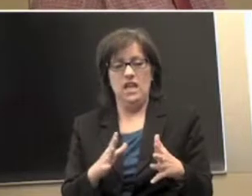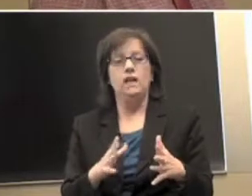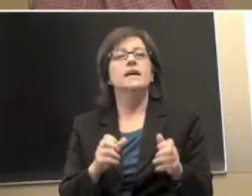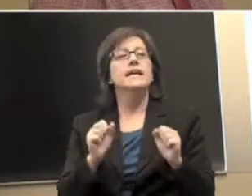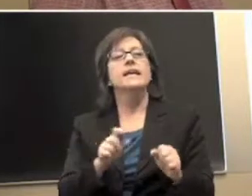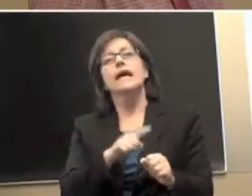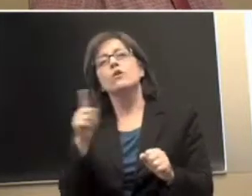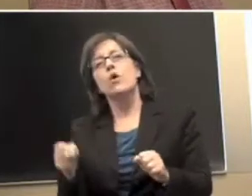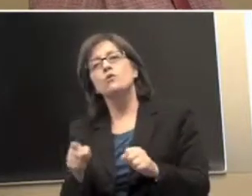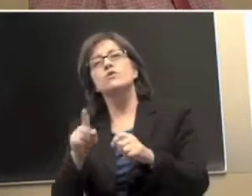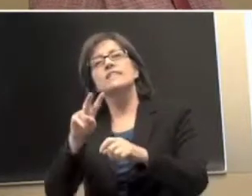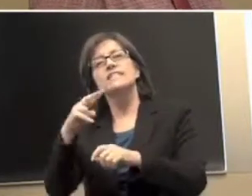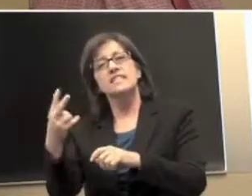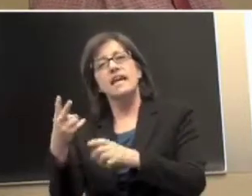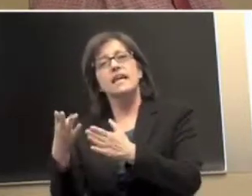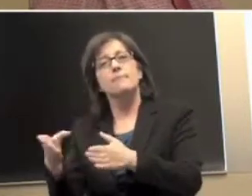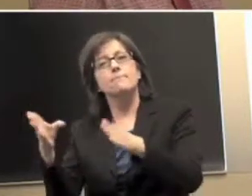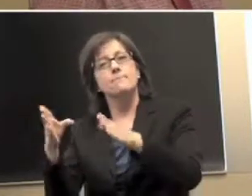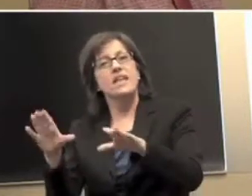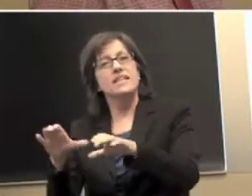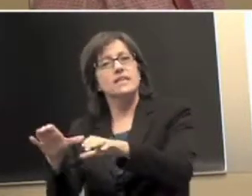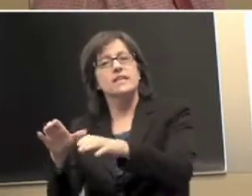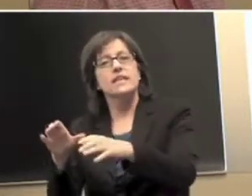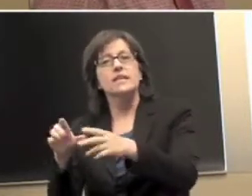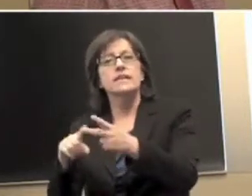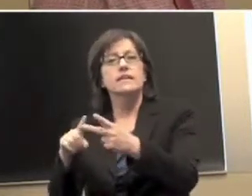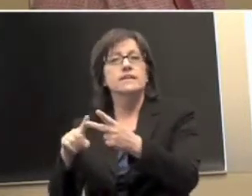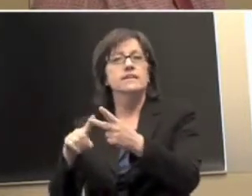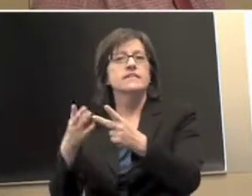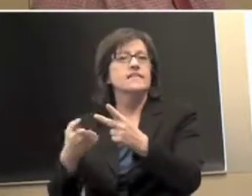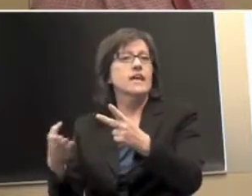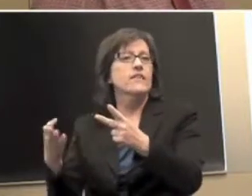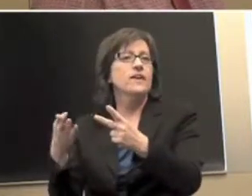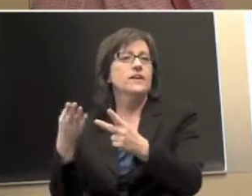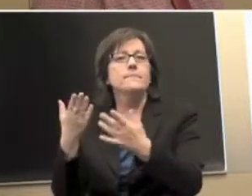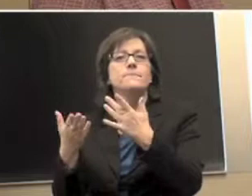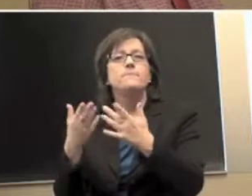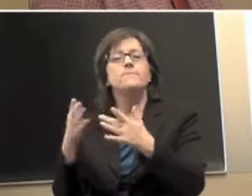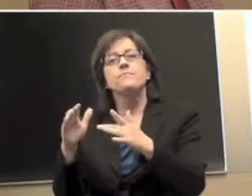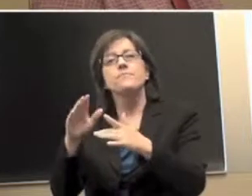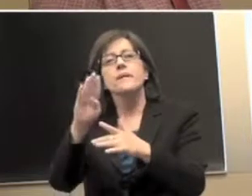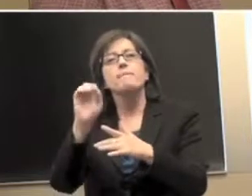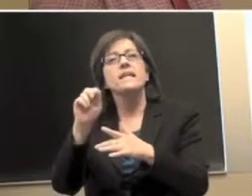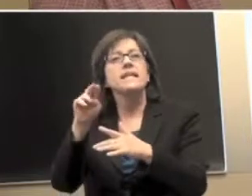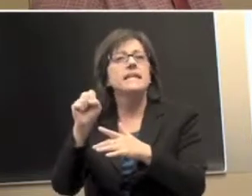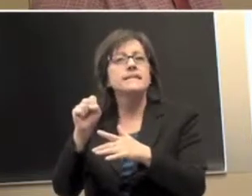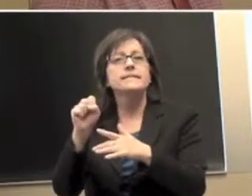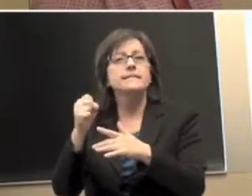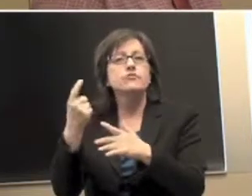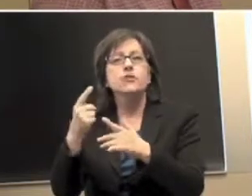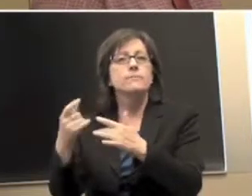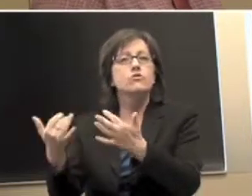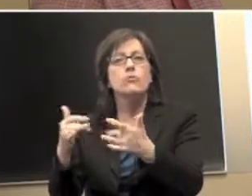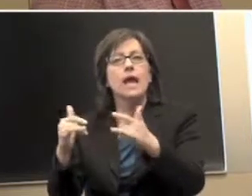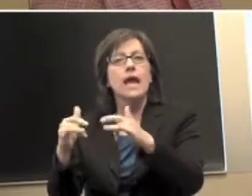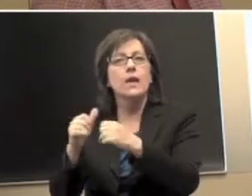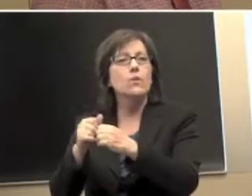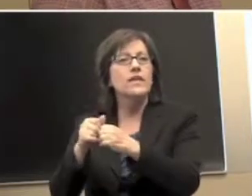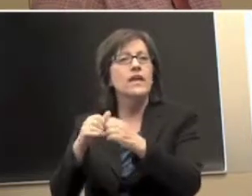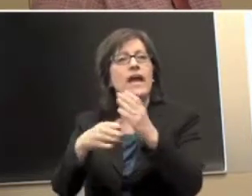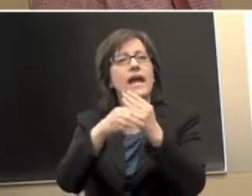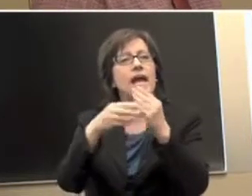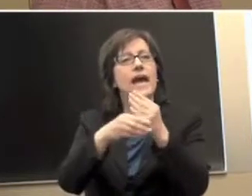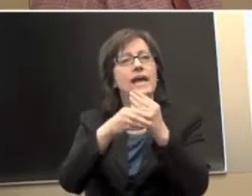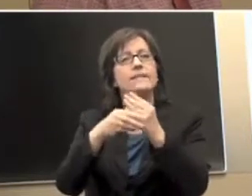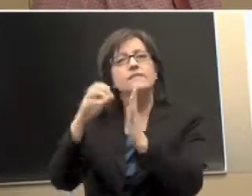to the second bin. And that second bin at first may have some things like beans to play with addition and